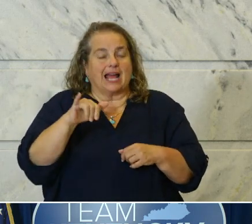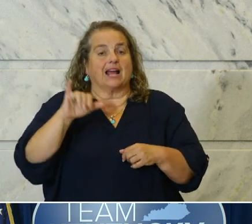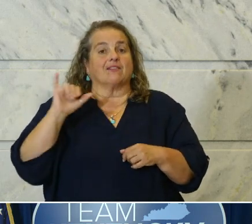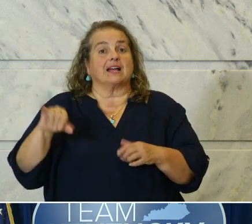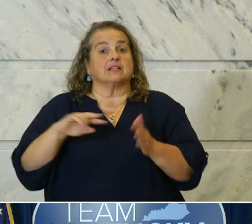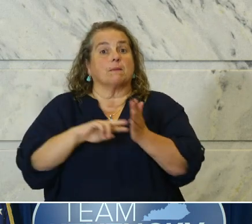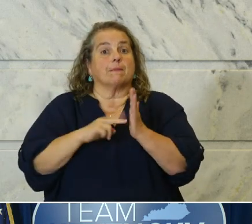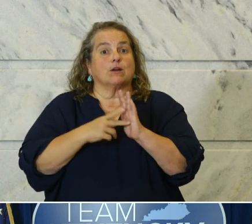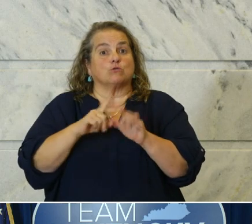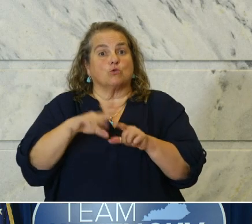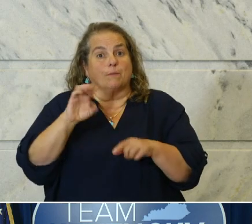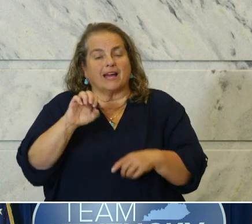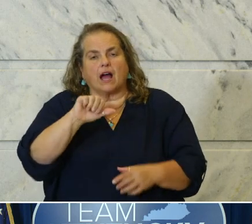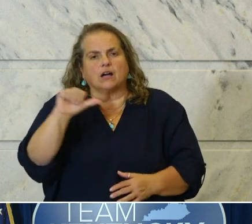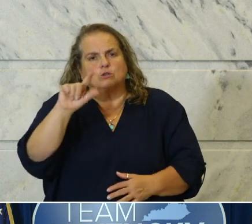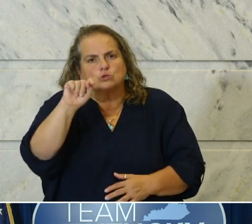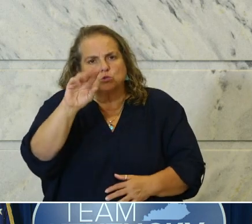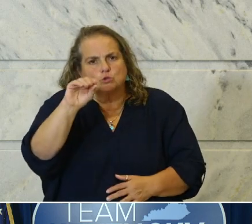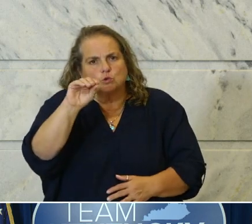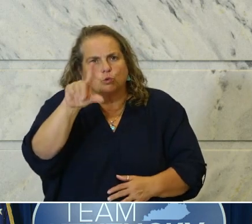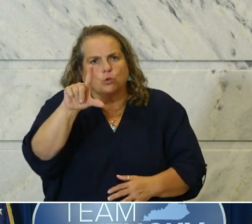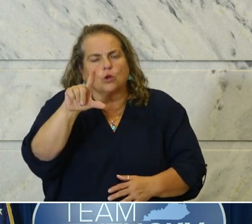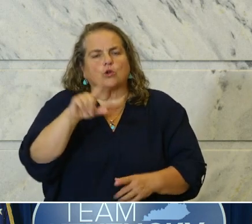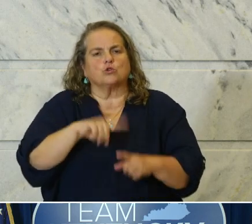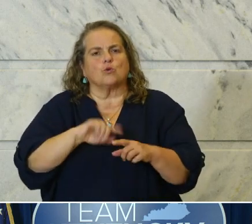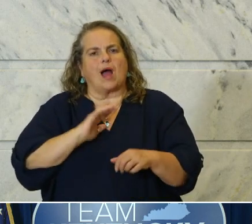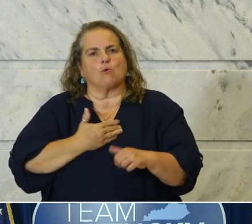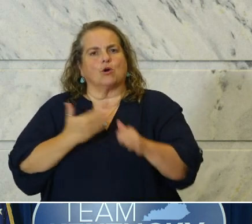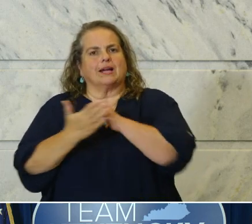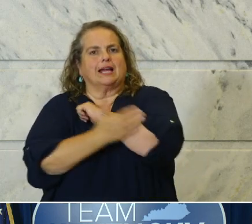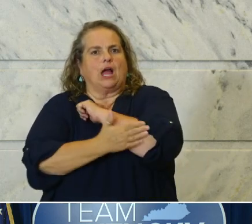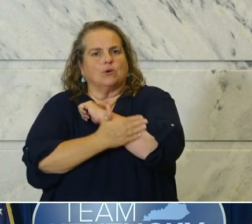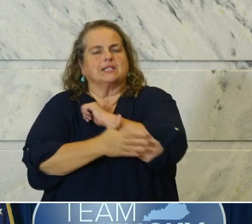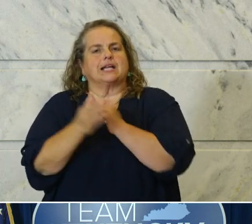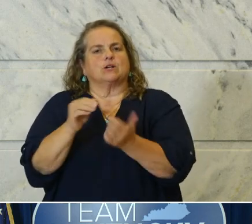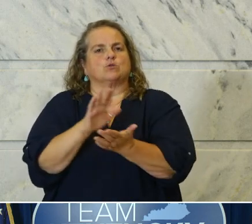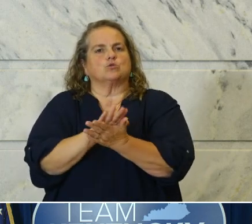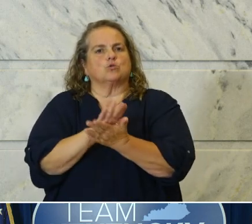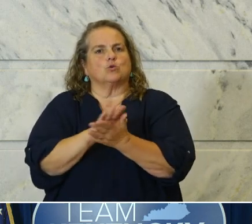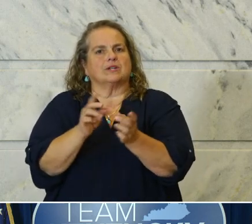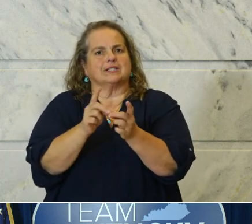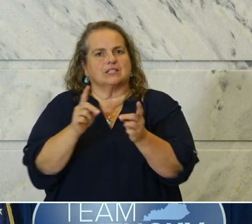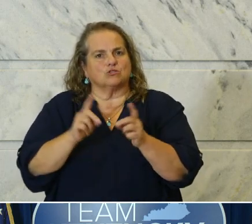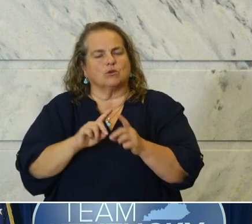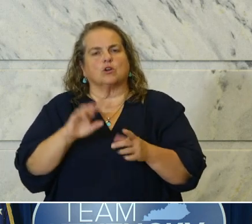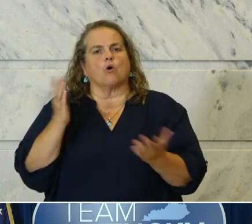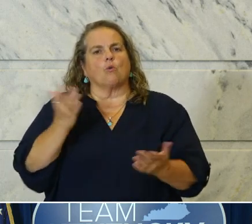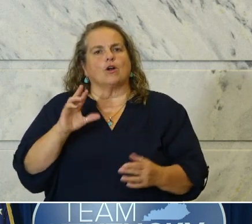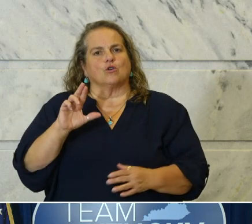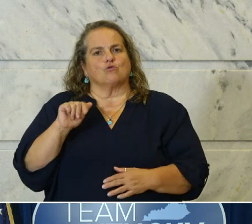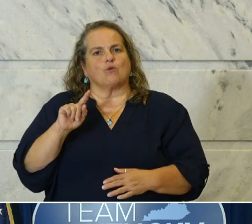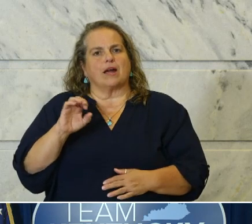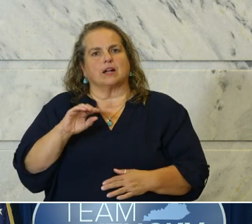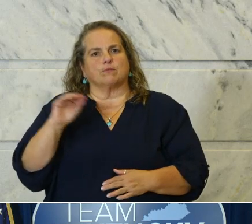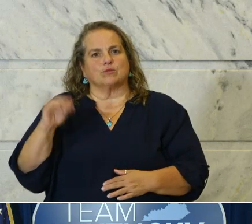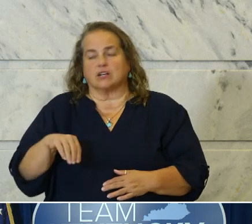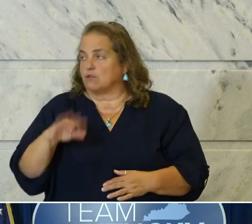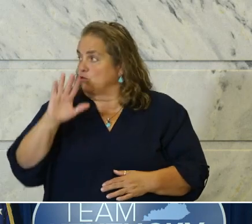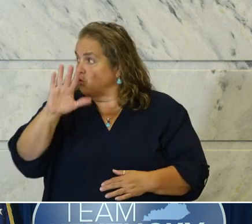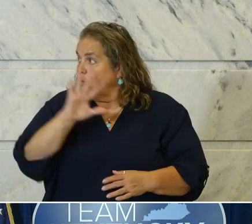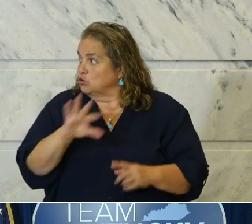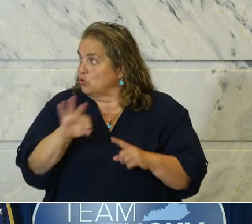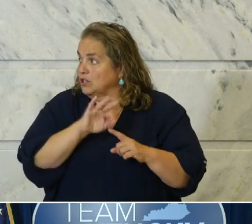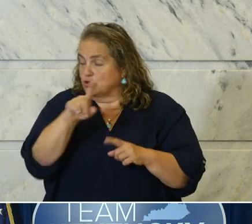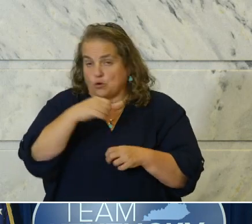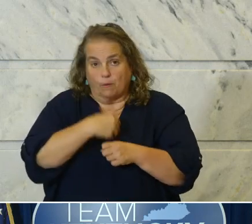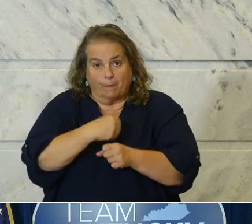meant to be a tool to our counties and our school districts about choices that they make. There's a key